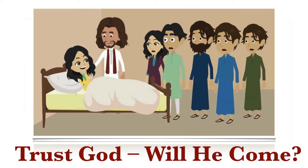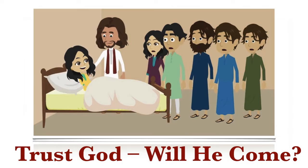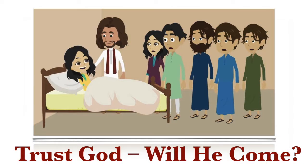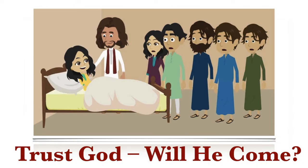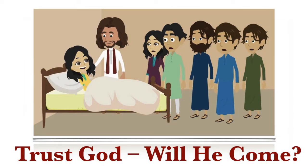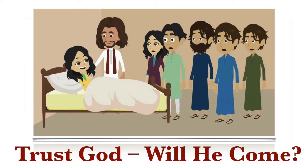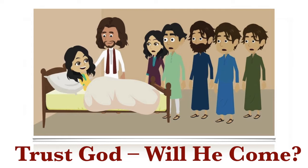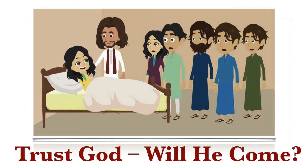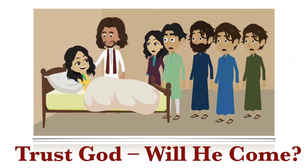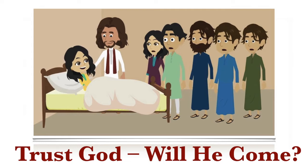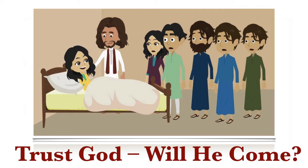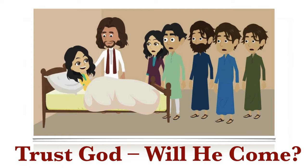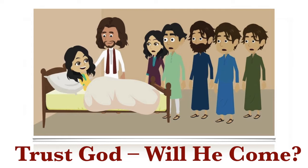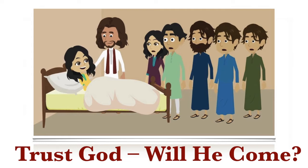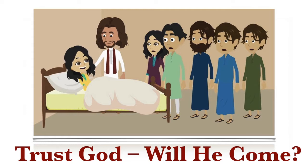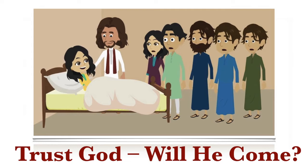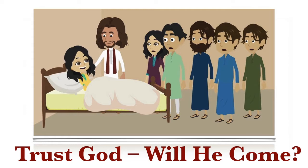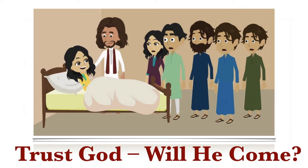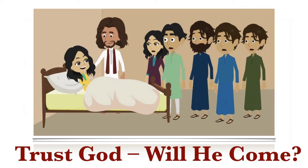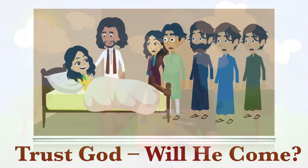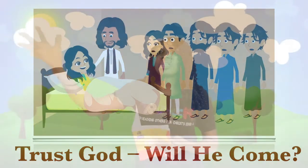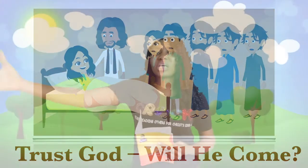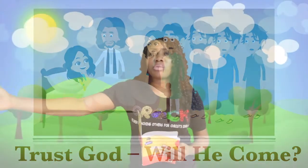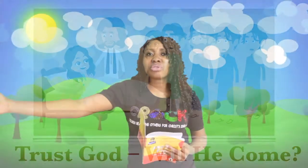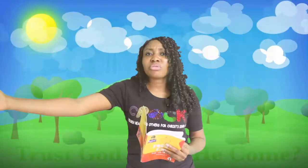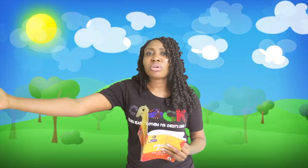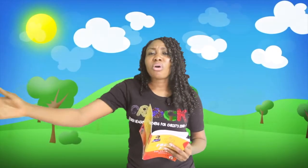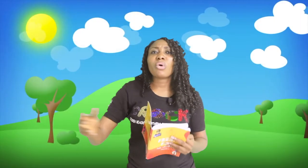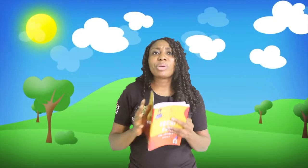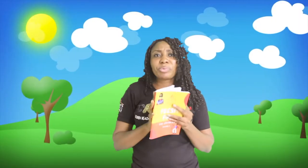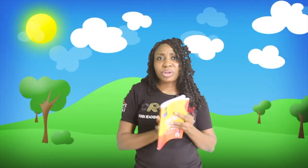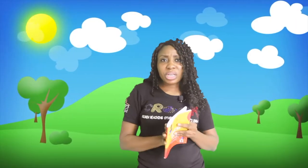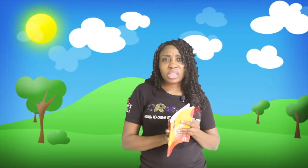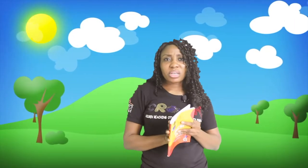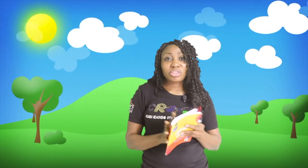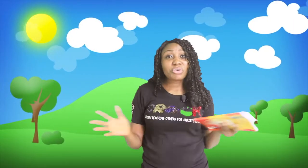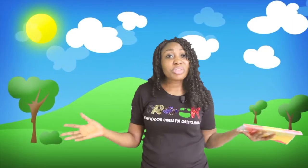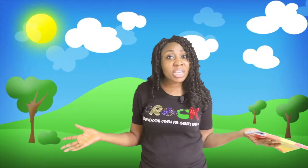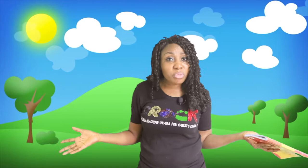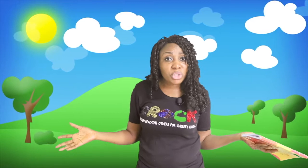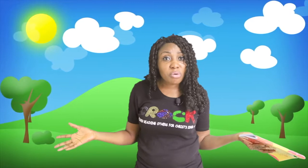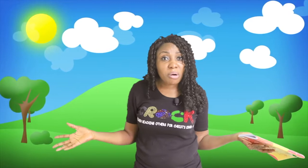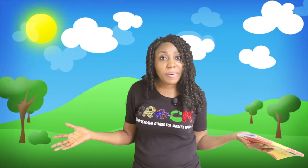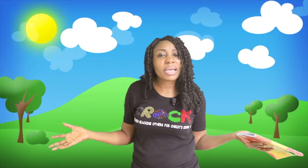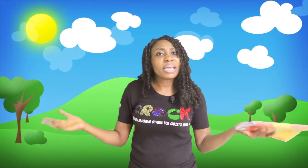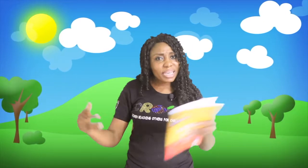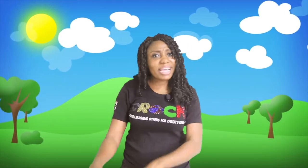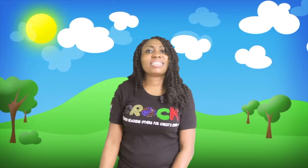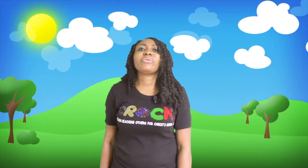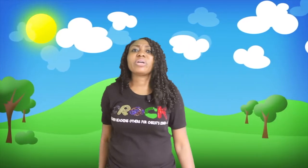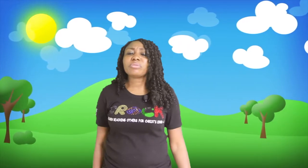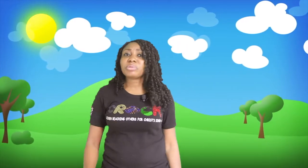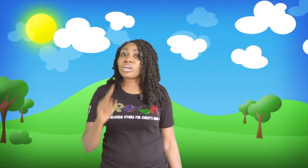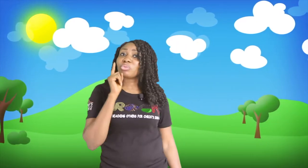What does that mean? When we are trusting God and we reach out or we pray, do you think He will show up?